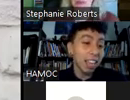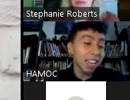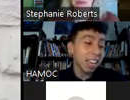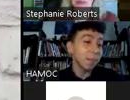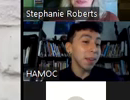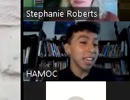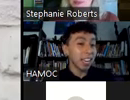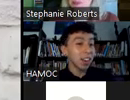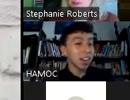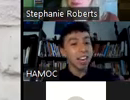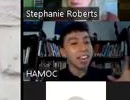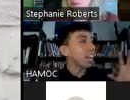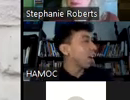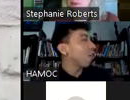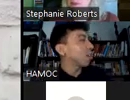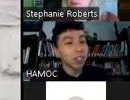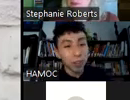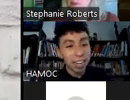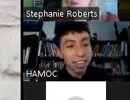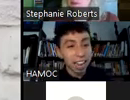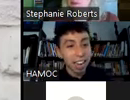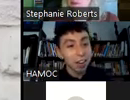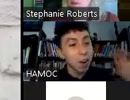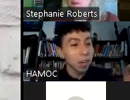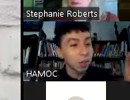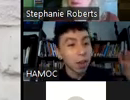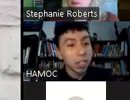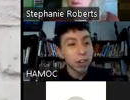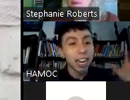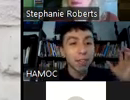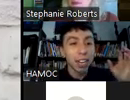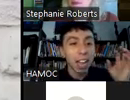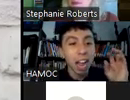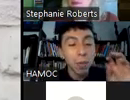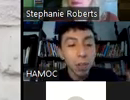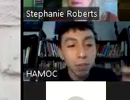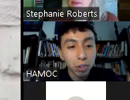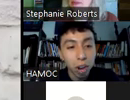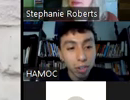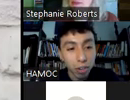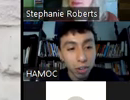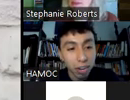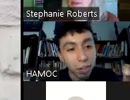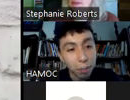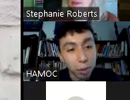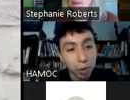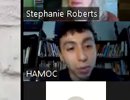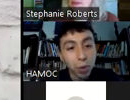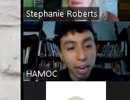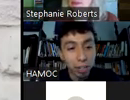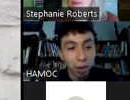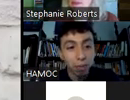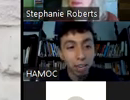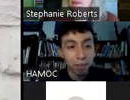And, you know, I think it being here and on the screen, I noticed on the screen kind of like, I really was drawn to your kind of the